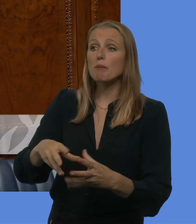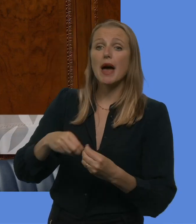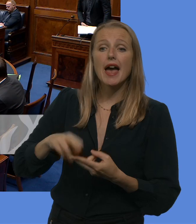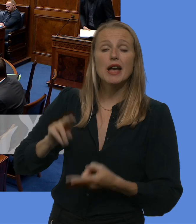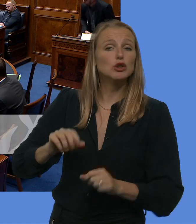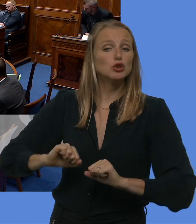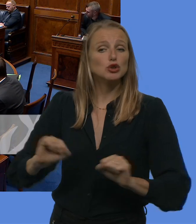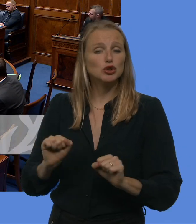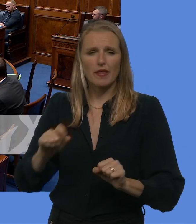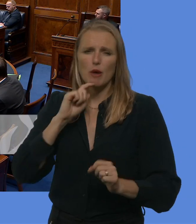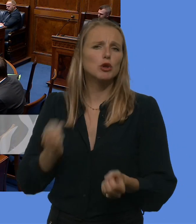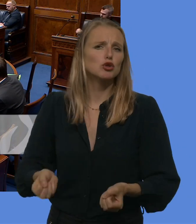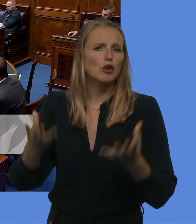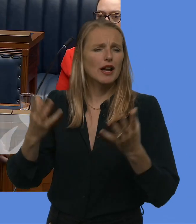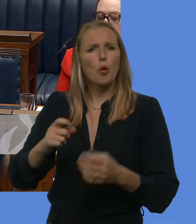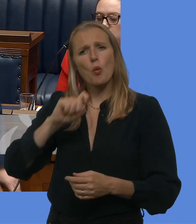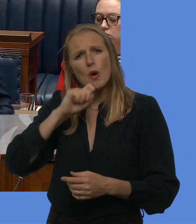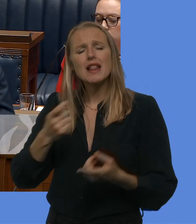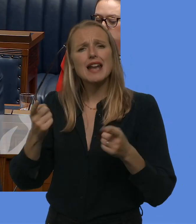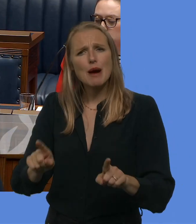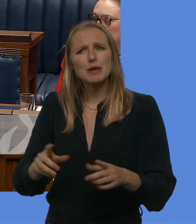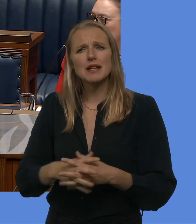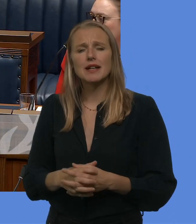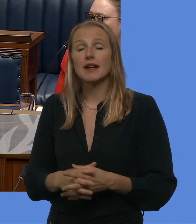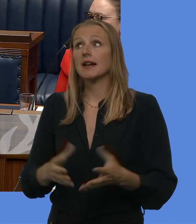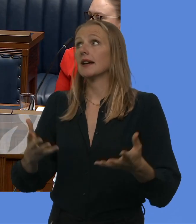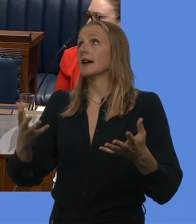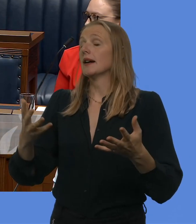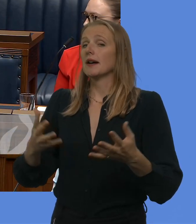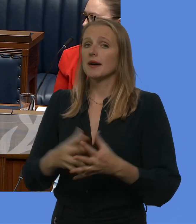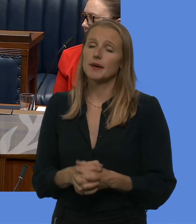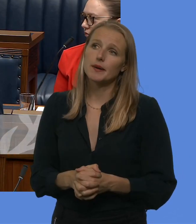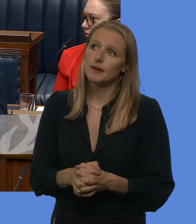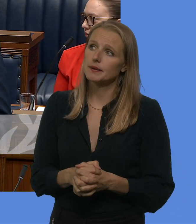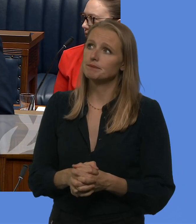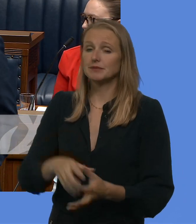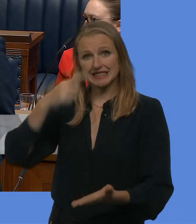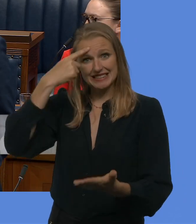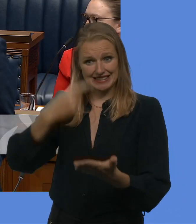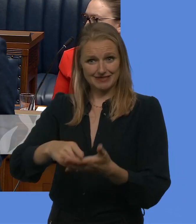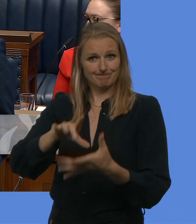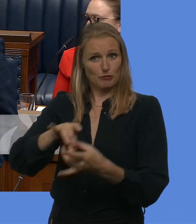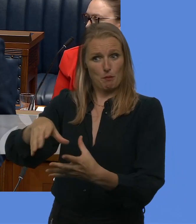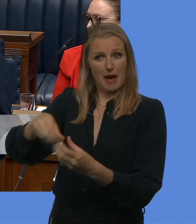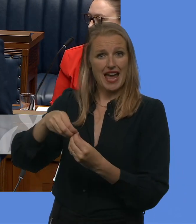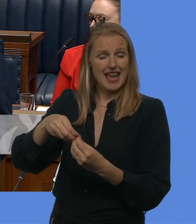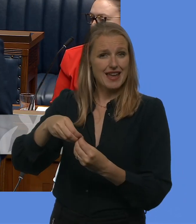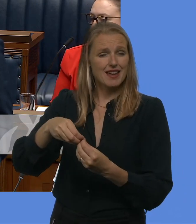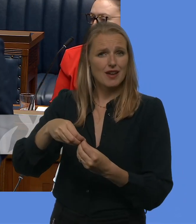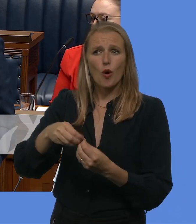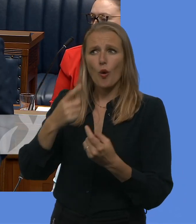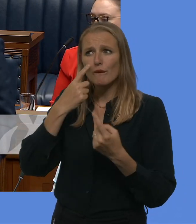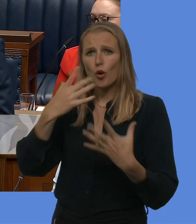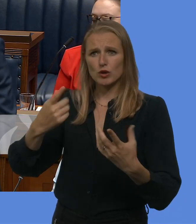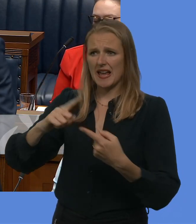autumn, Minister? Minister. Mr Speaker, when it comes to taking decisions on this issue, we have, as an executive,